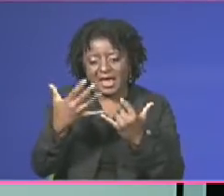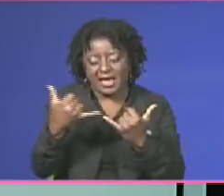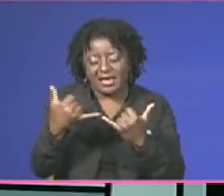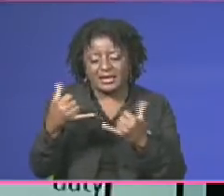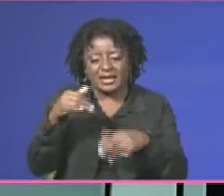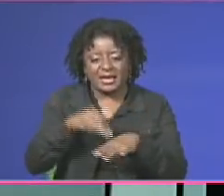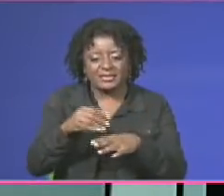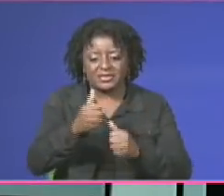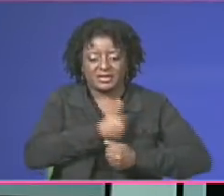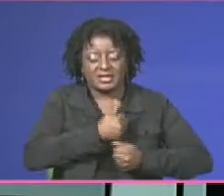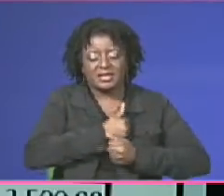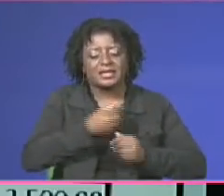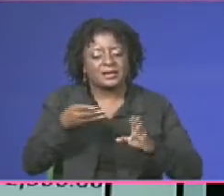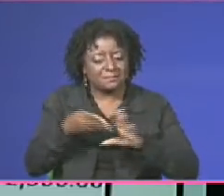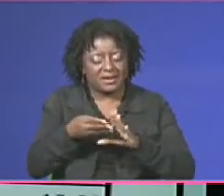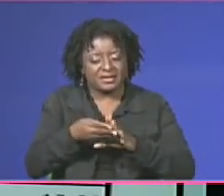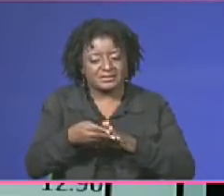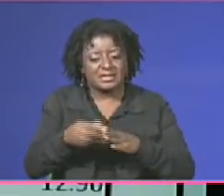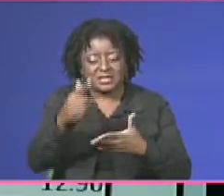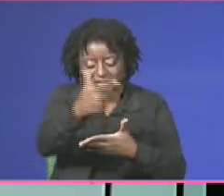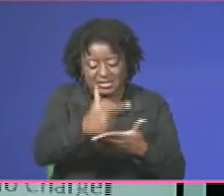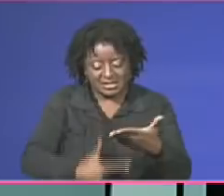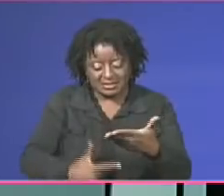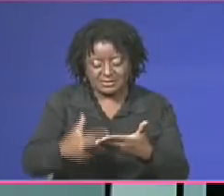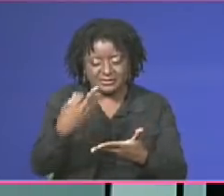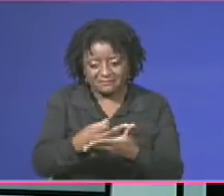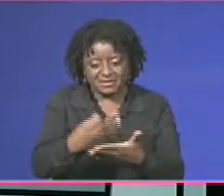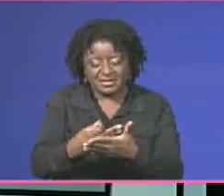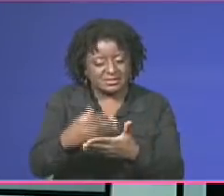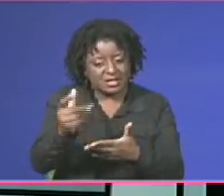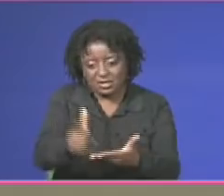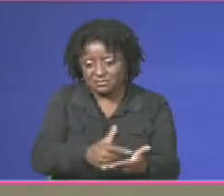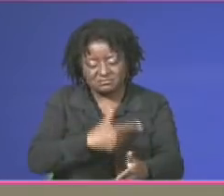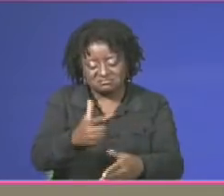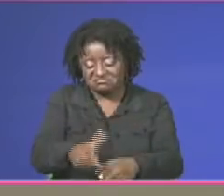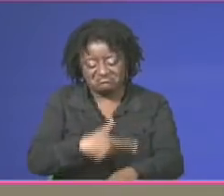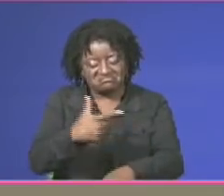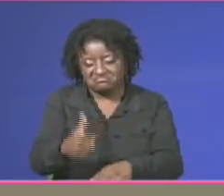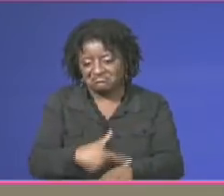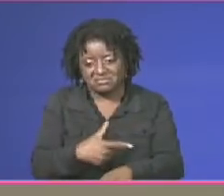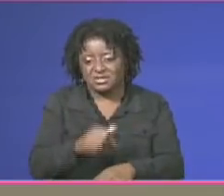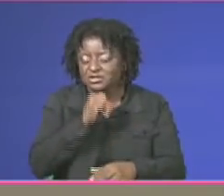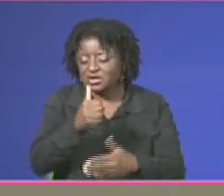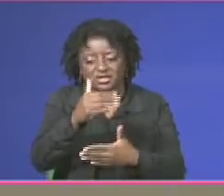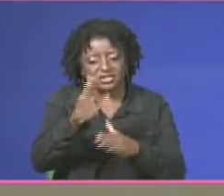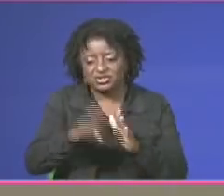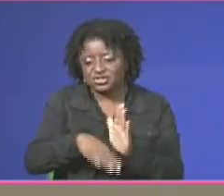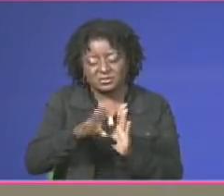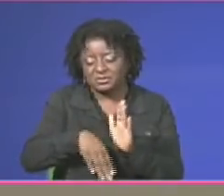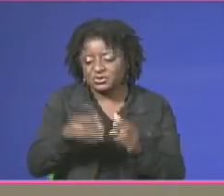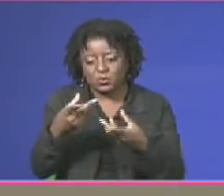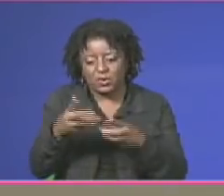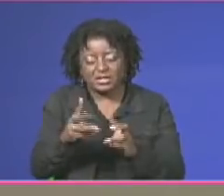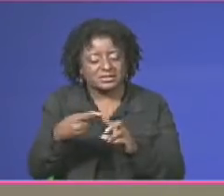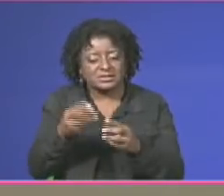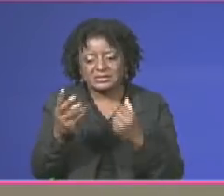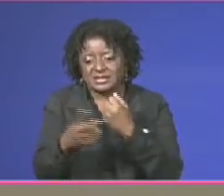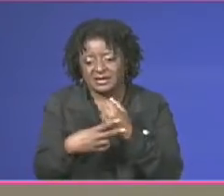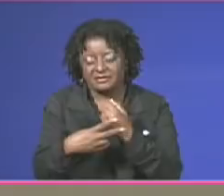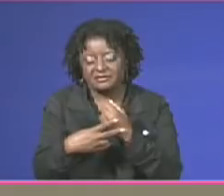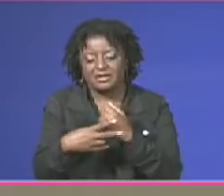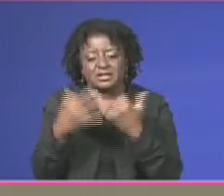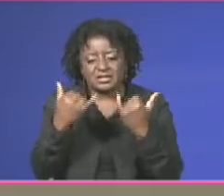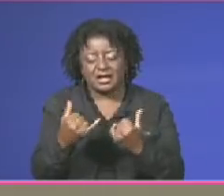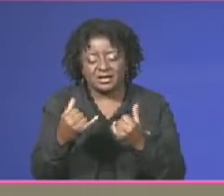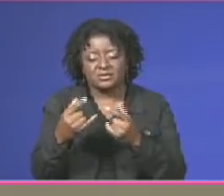is pages long. Banking your money is no longer the cheapest way to save. ZNS News did a comparative analysis on the local Canadian